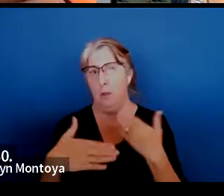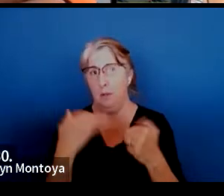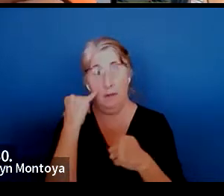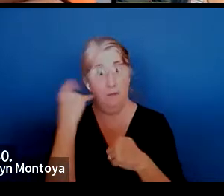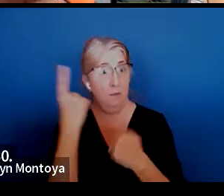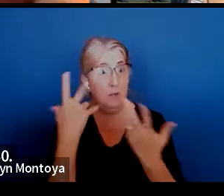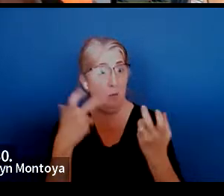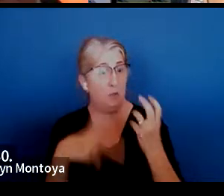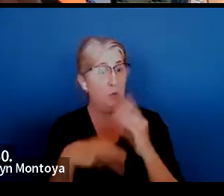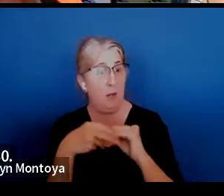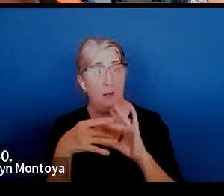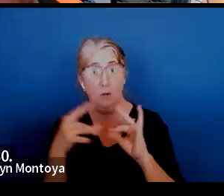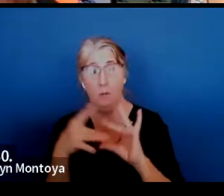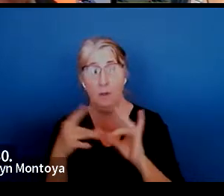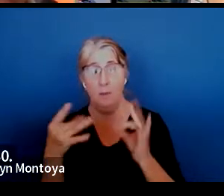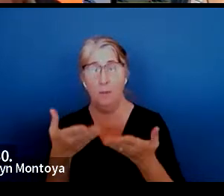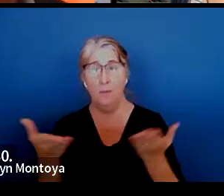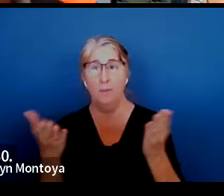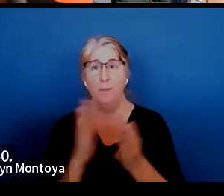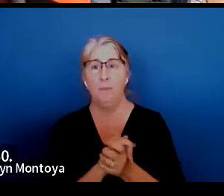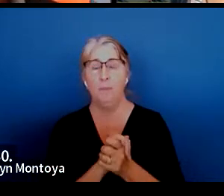add.